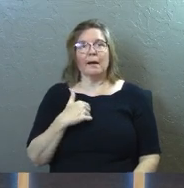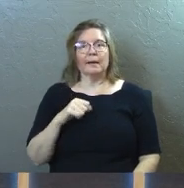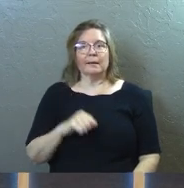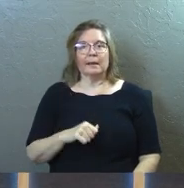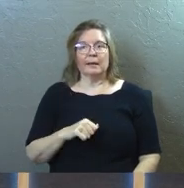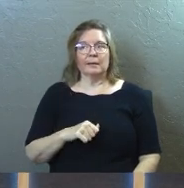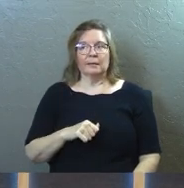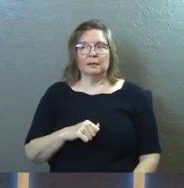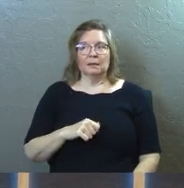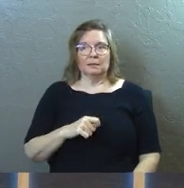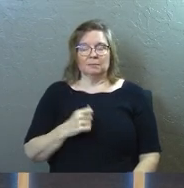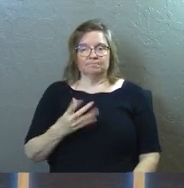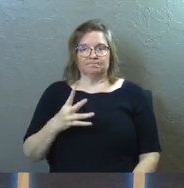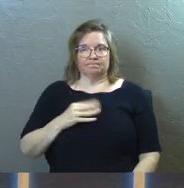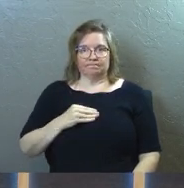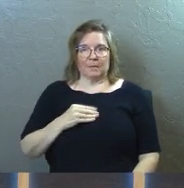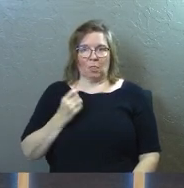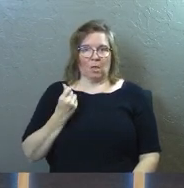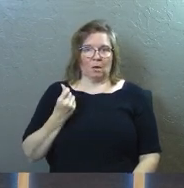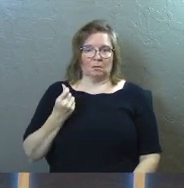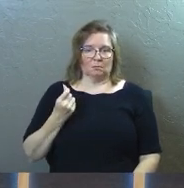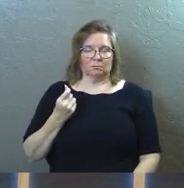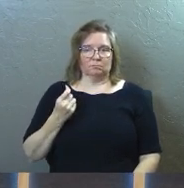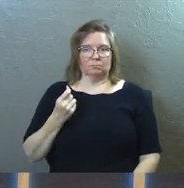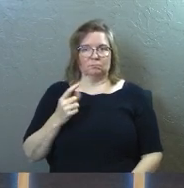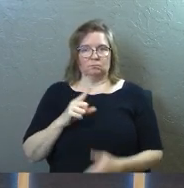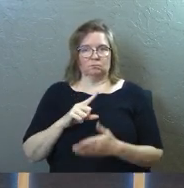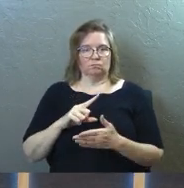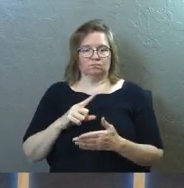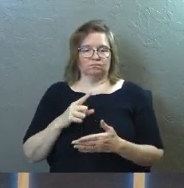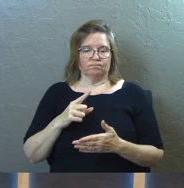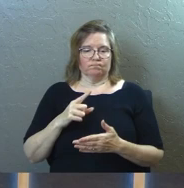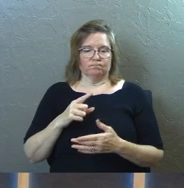I can take the rebuke of God as long as I know I'm loved.